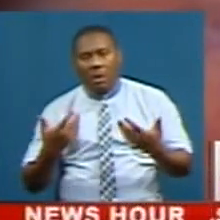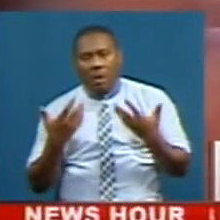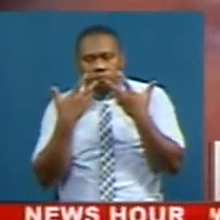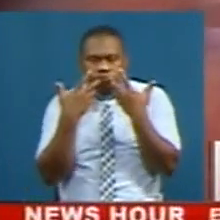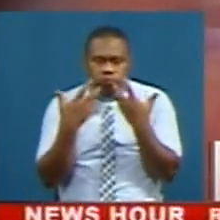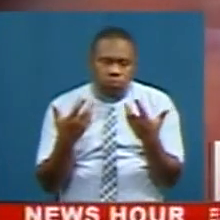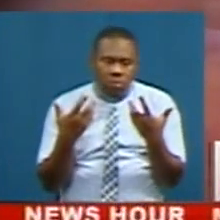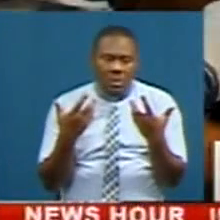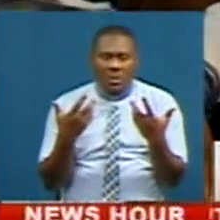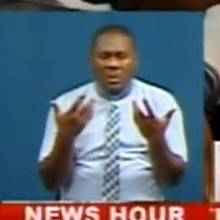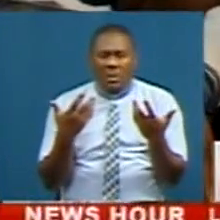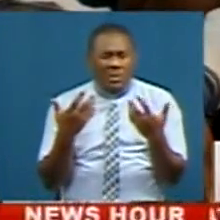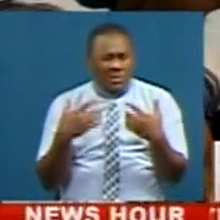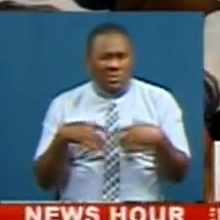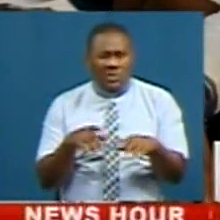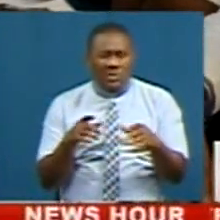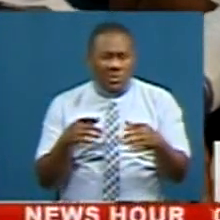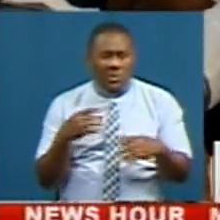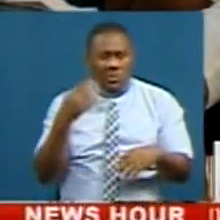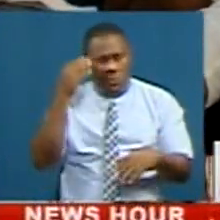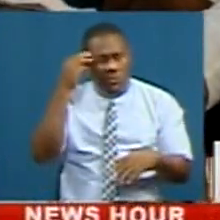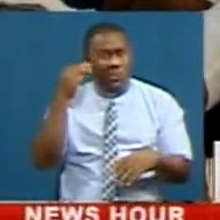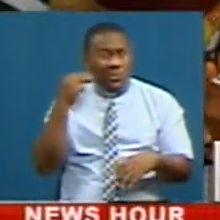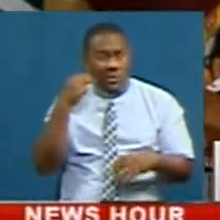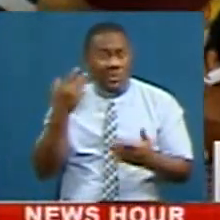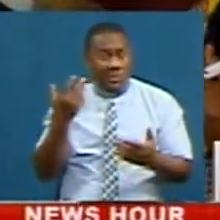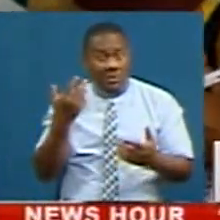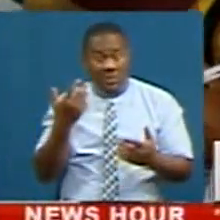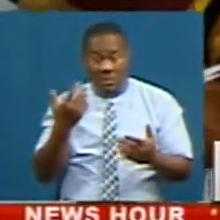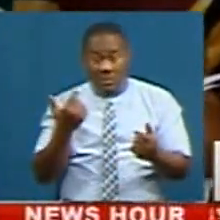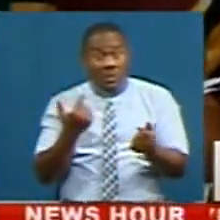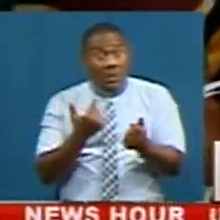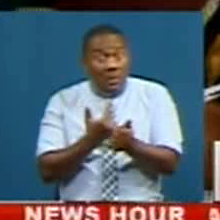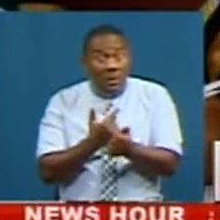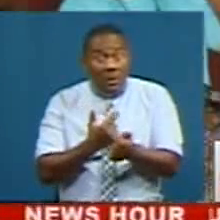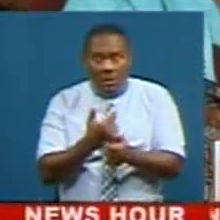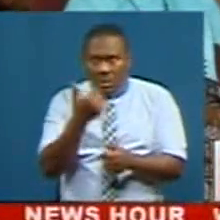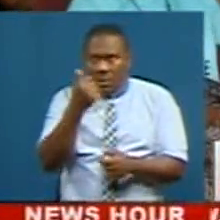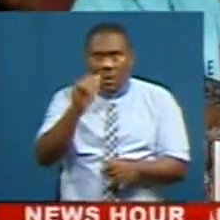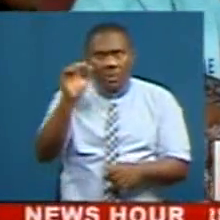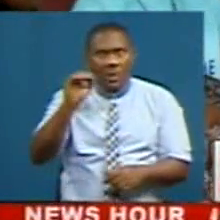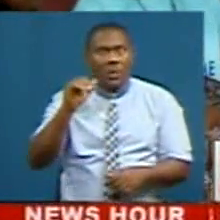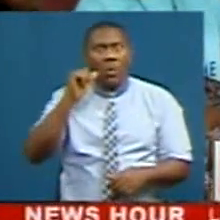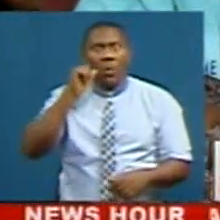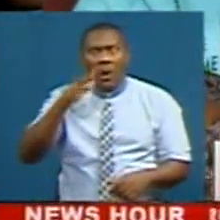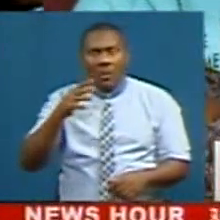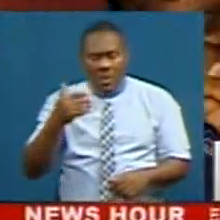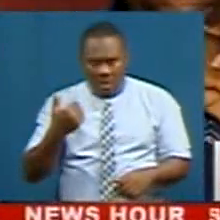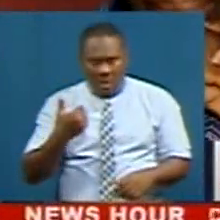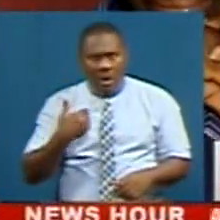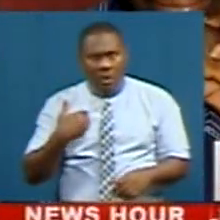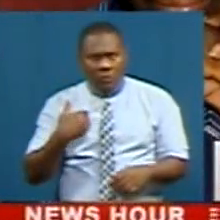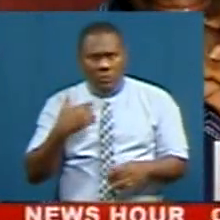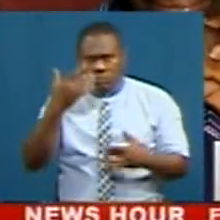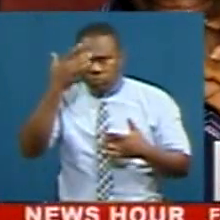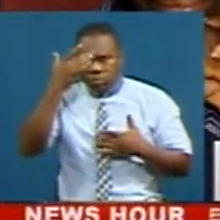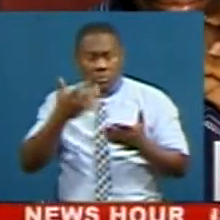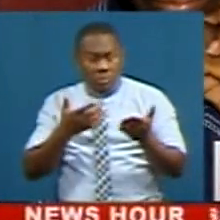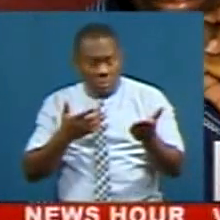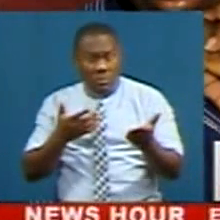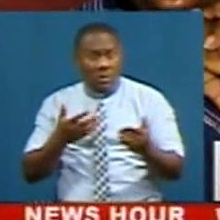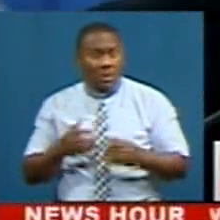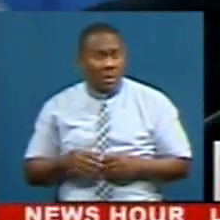the menstrual periods. In Ghana, about 10% of the female population is said to have endometriosis,